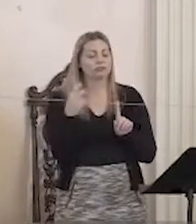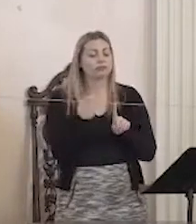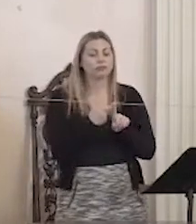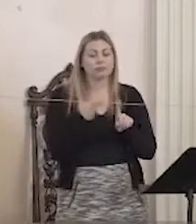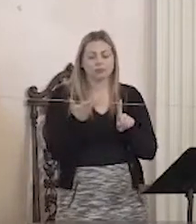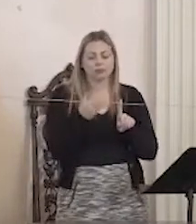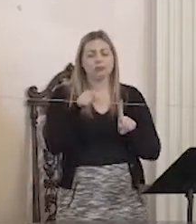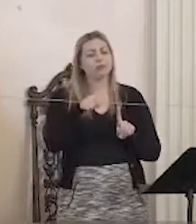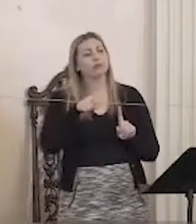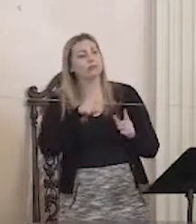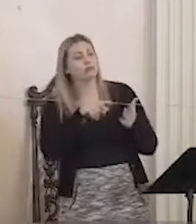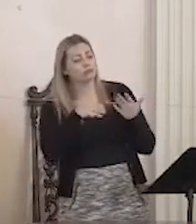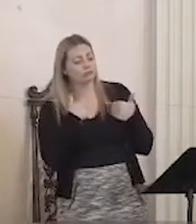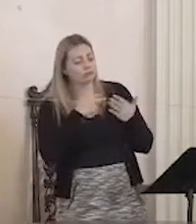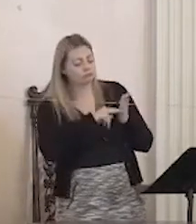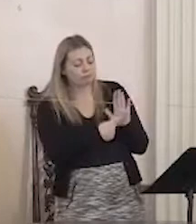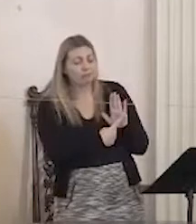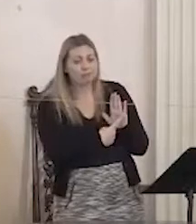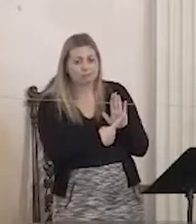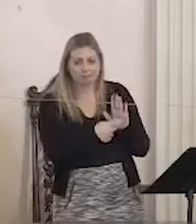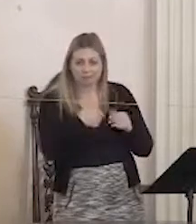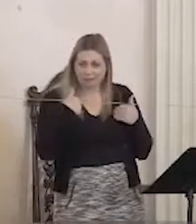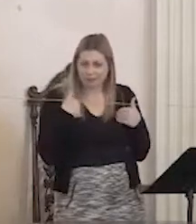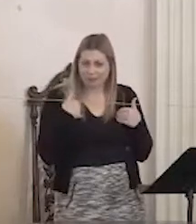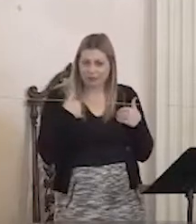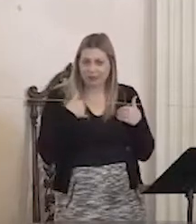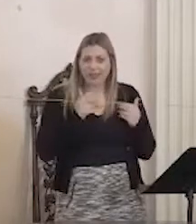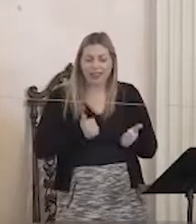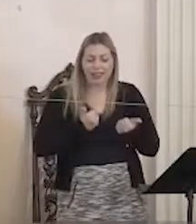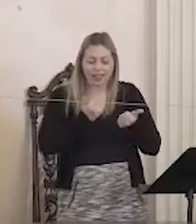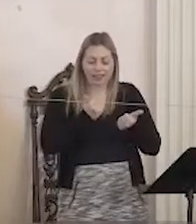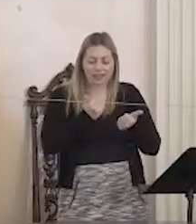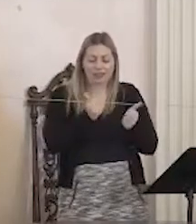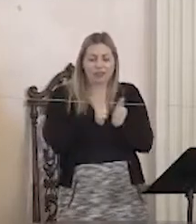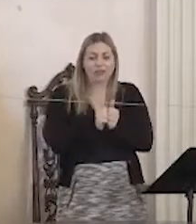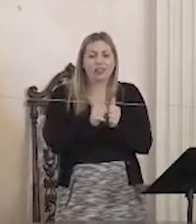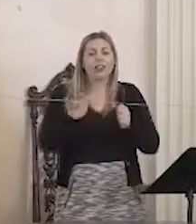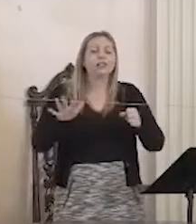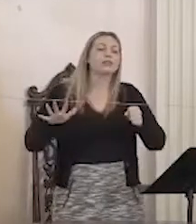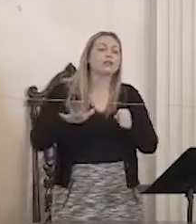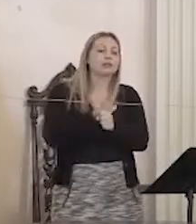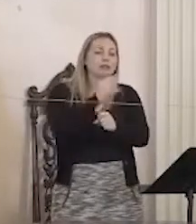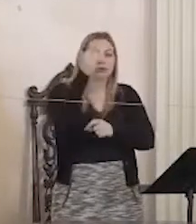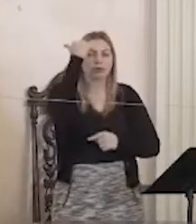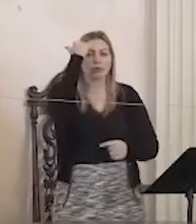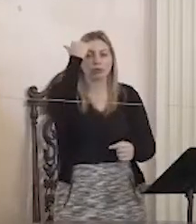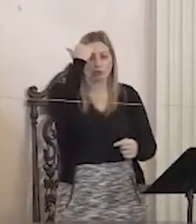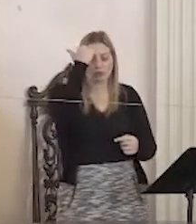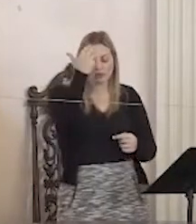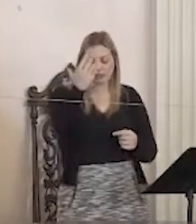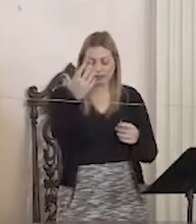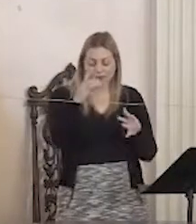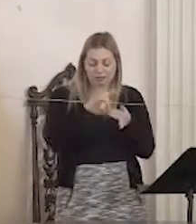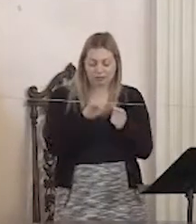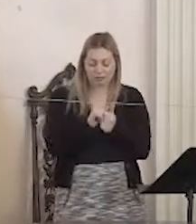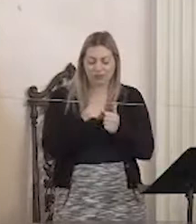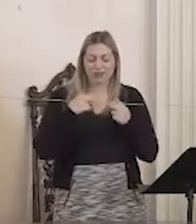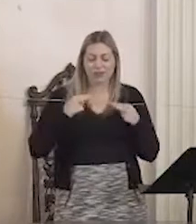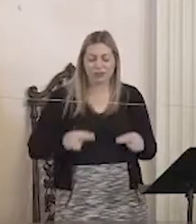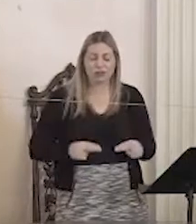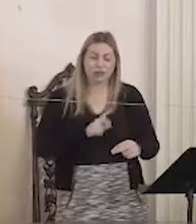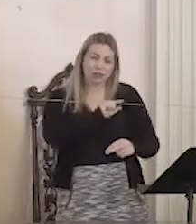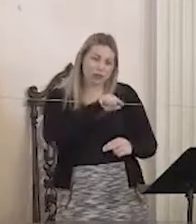of meaning and purpose, life lived in the fuller awareness of its human